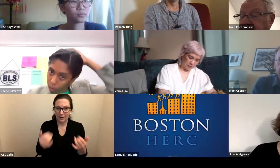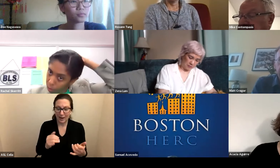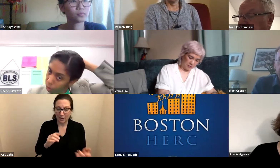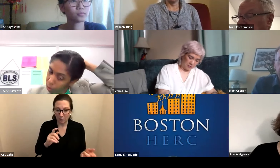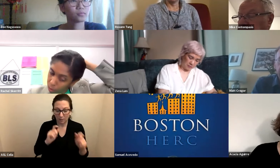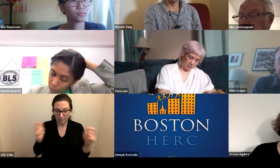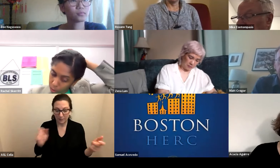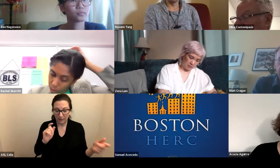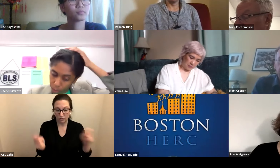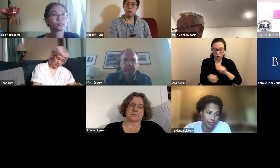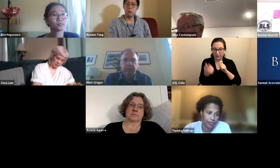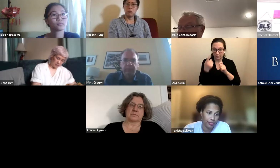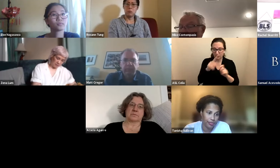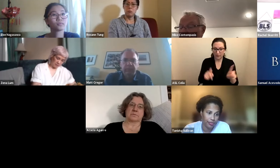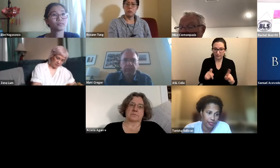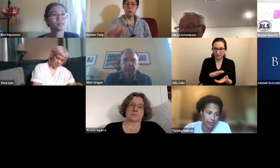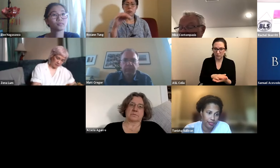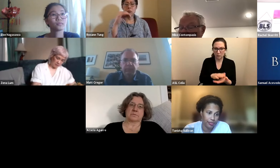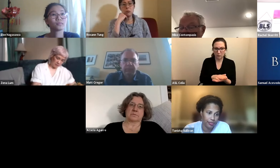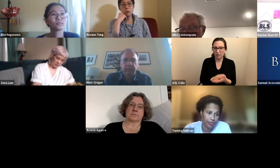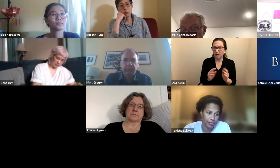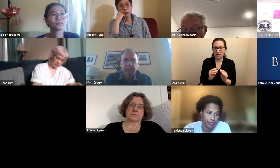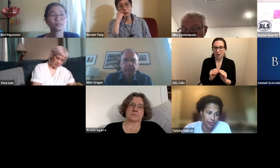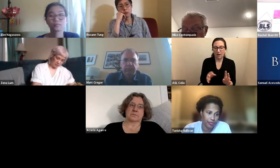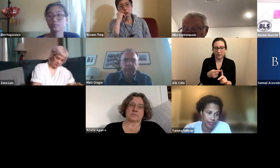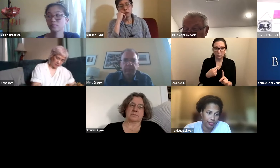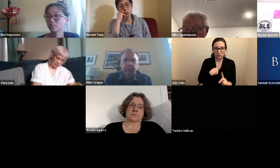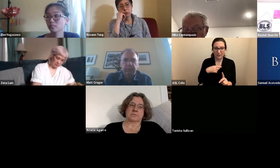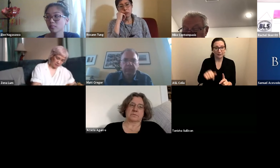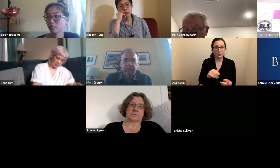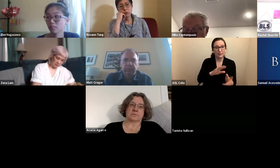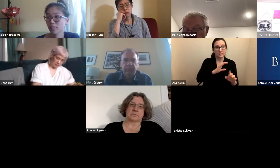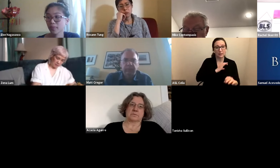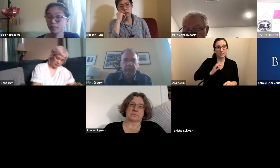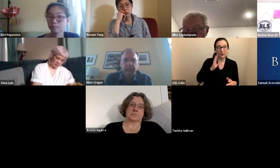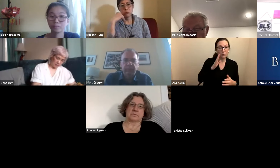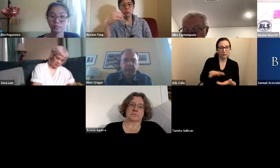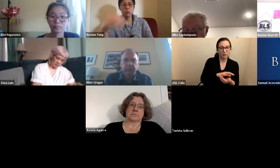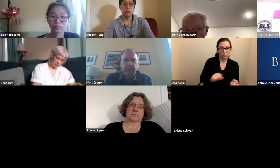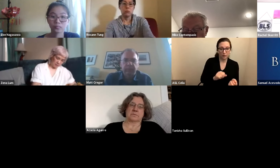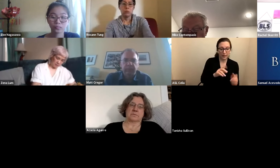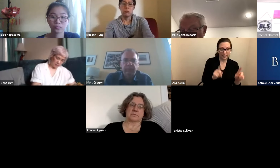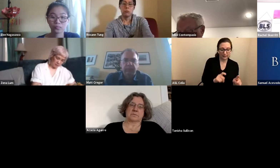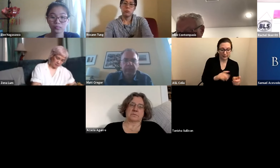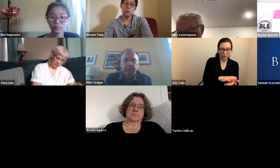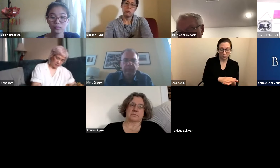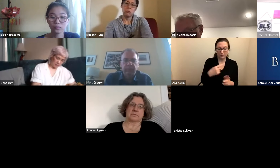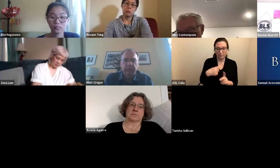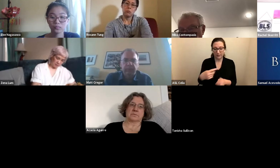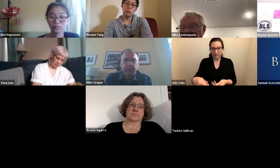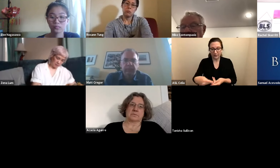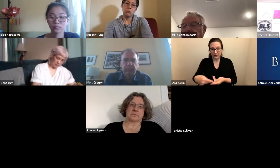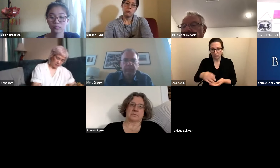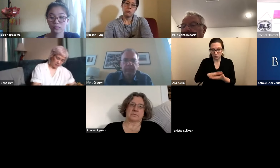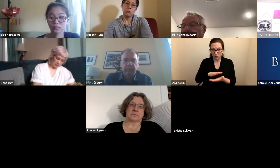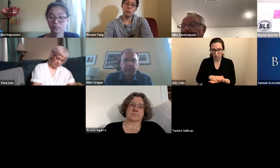exam schools. It's clear to me this committee will not only destroy exam school, but also feeder schools. Think about it. Currently, you are